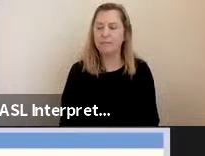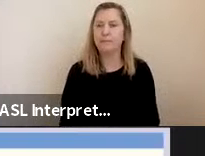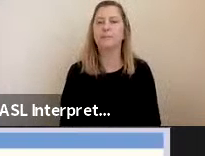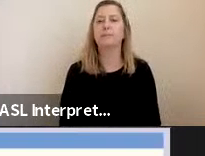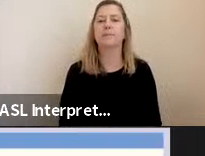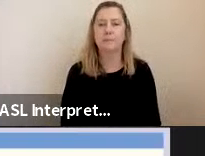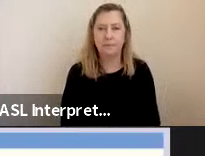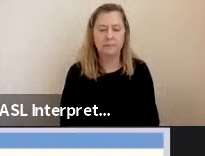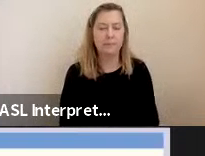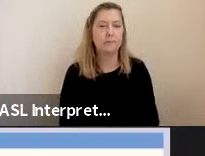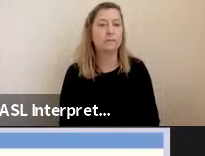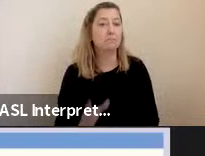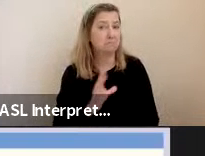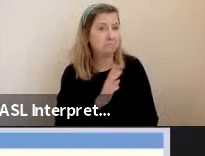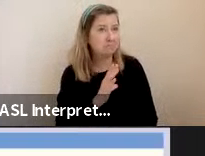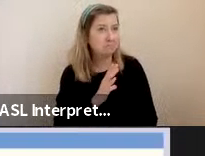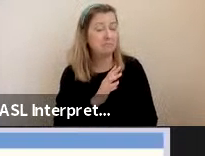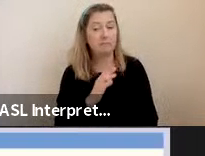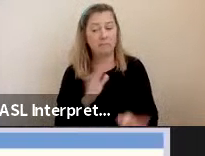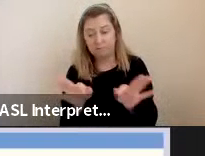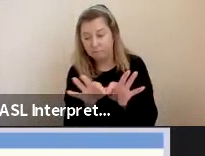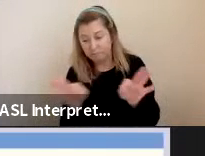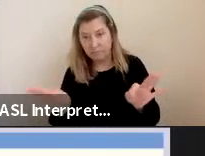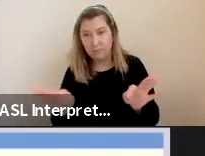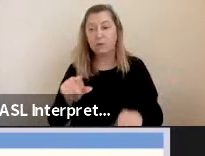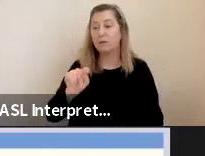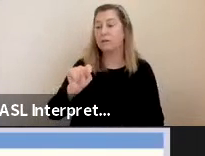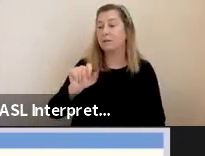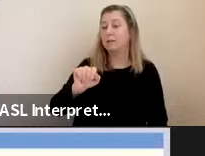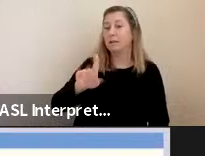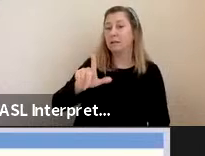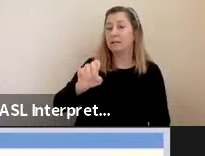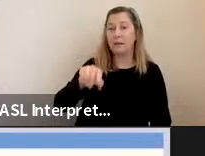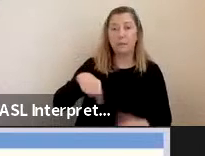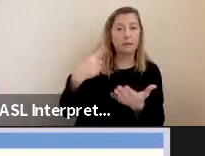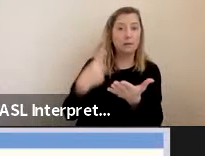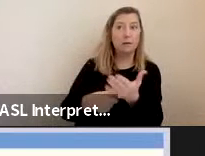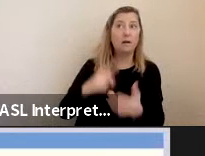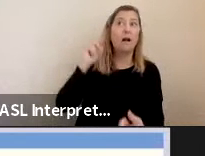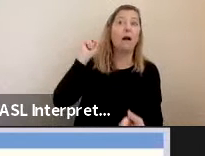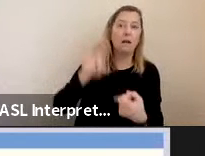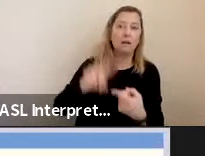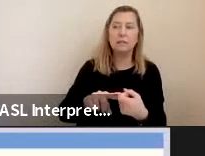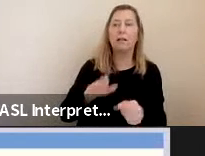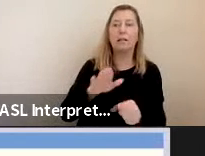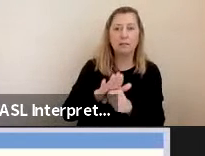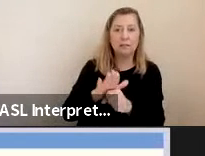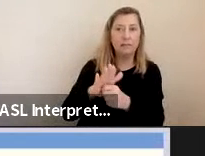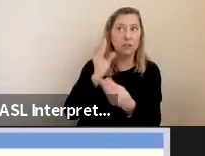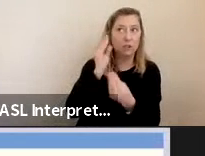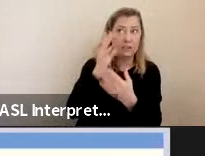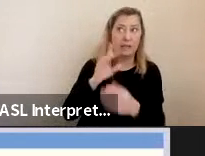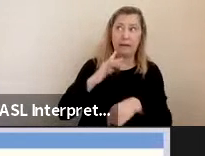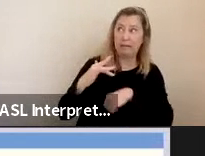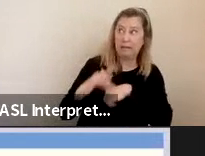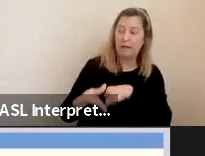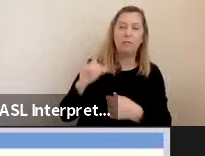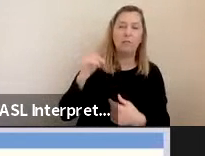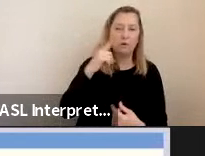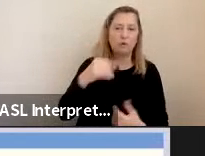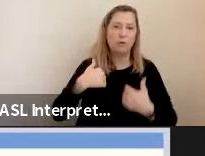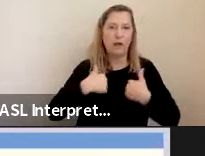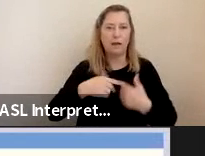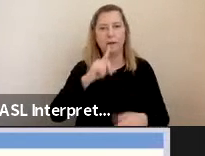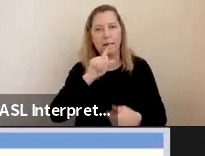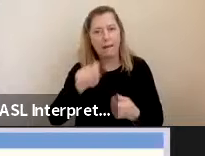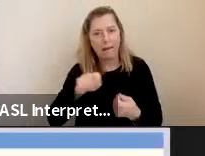So what if we say that it would be to table this discussion until sufficient data is available in order to hold a